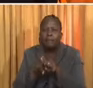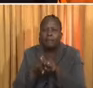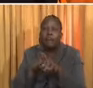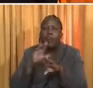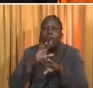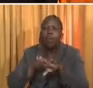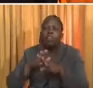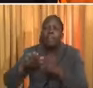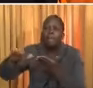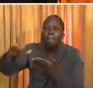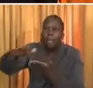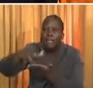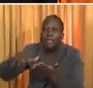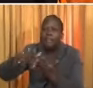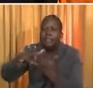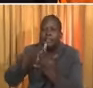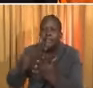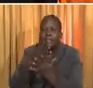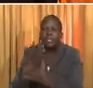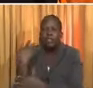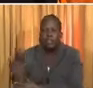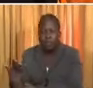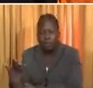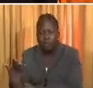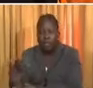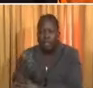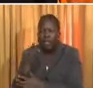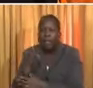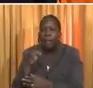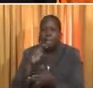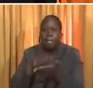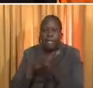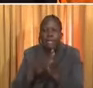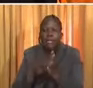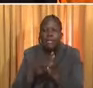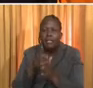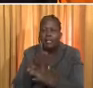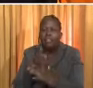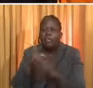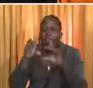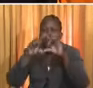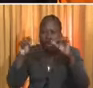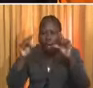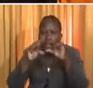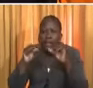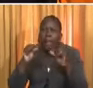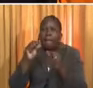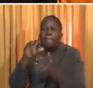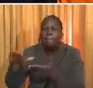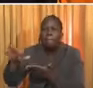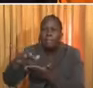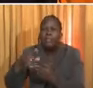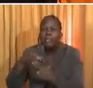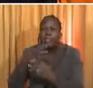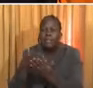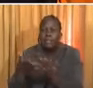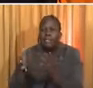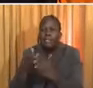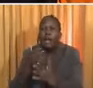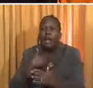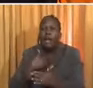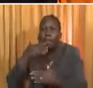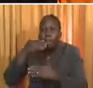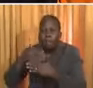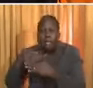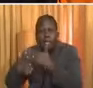structure doctrine. And although the term basic structure has not been used, has been used in a few cases